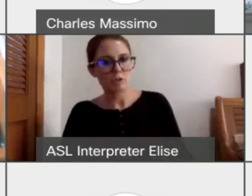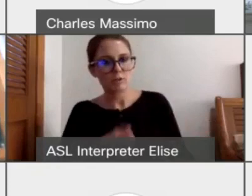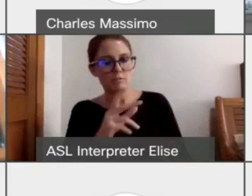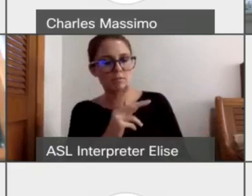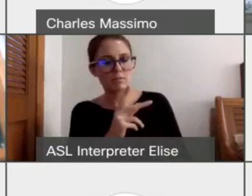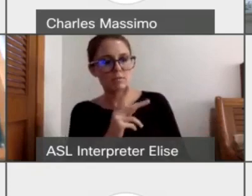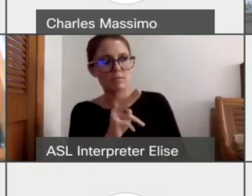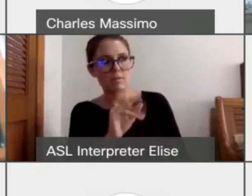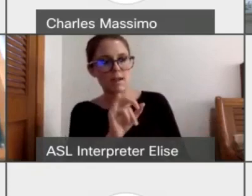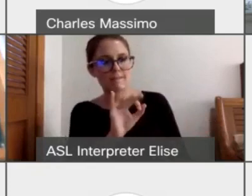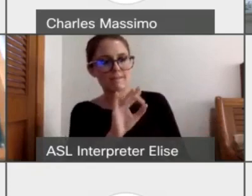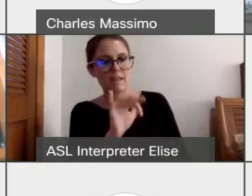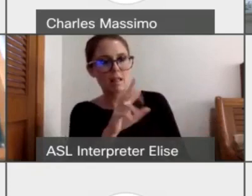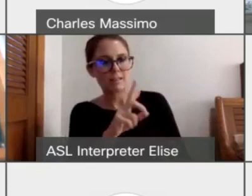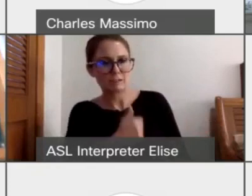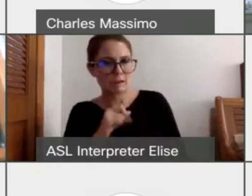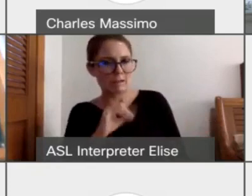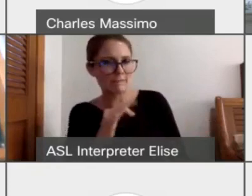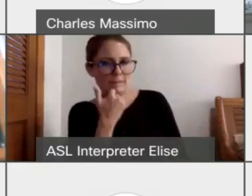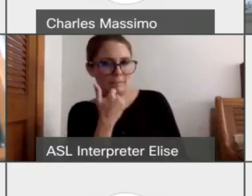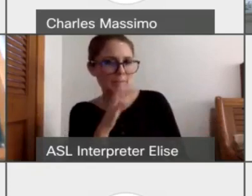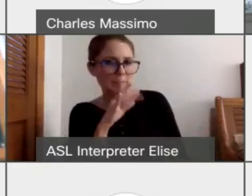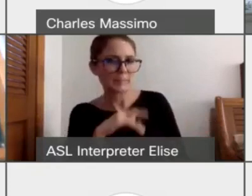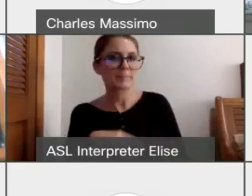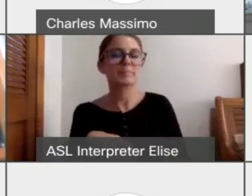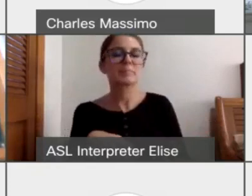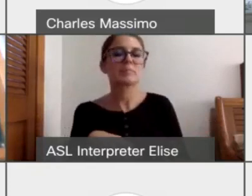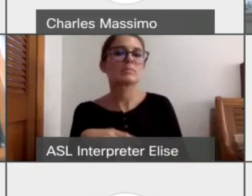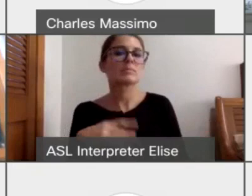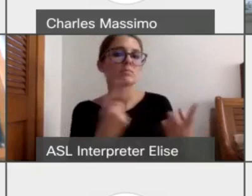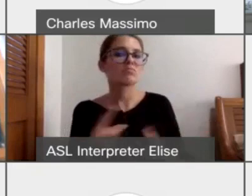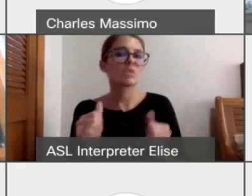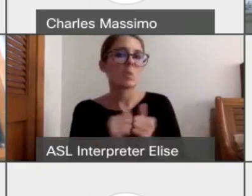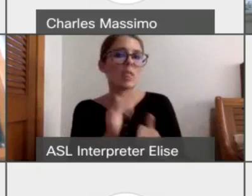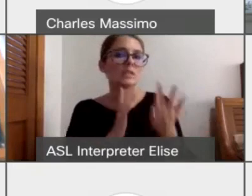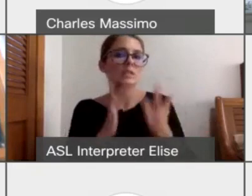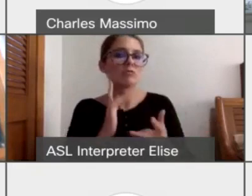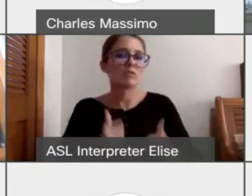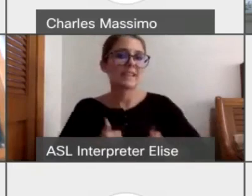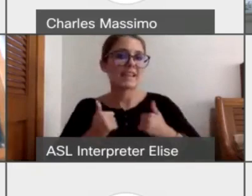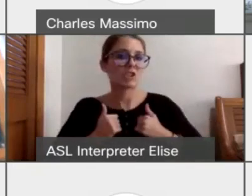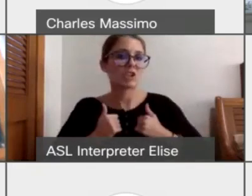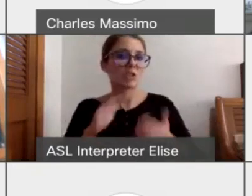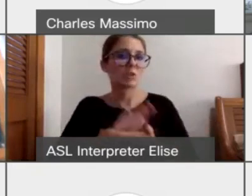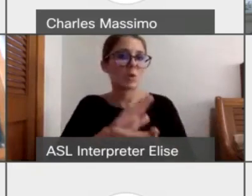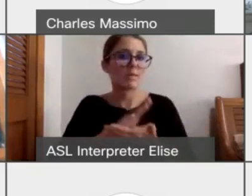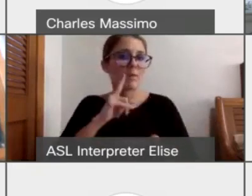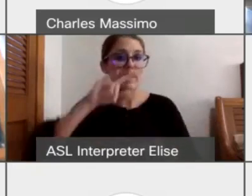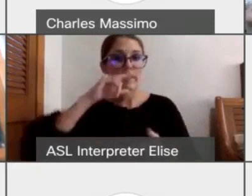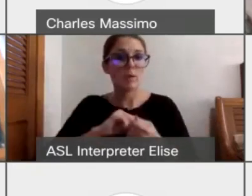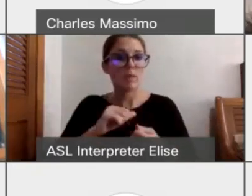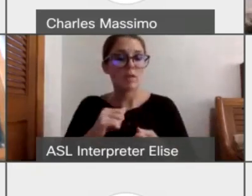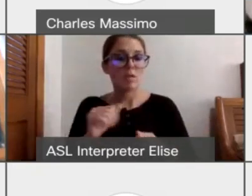Neifeld, if I said that wrong, I'm sorry, about what's going on with the lack of residential schools for kids with